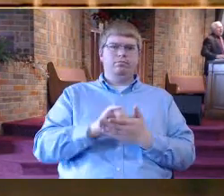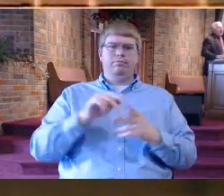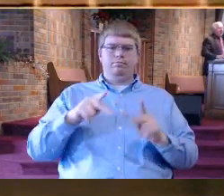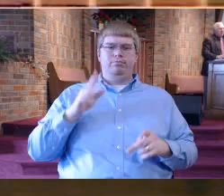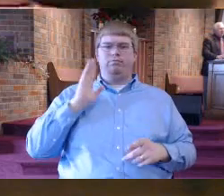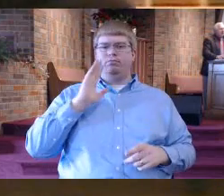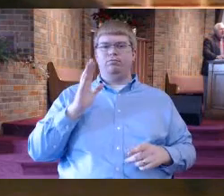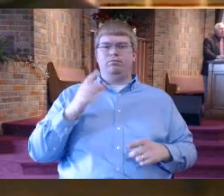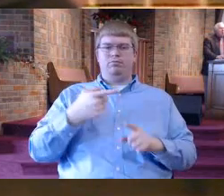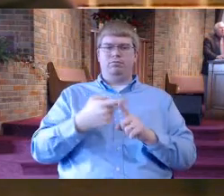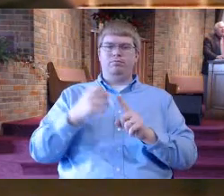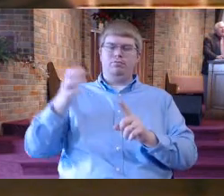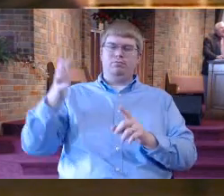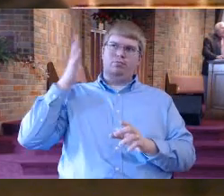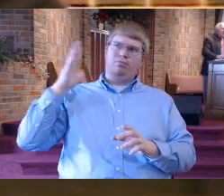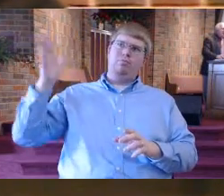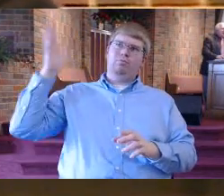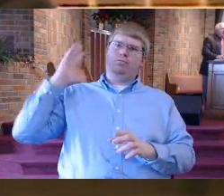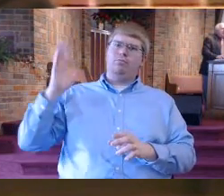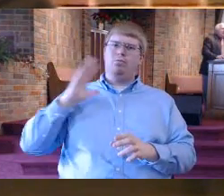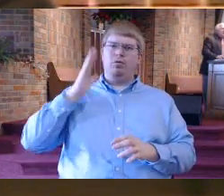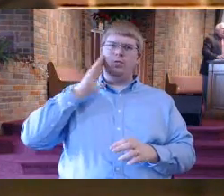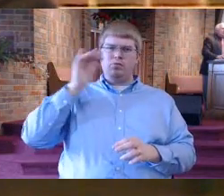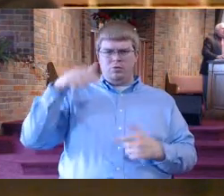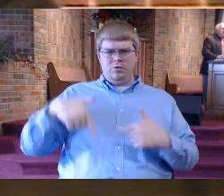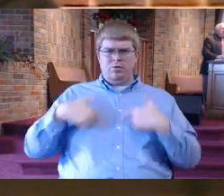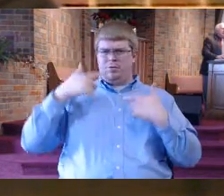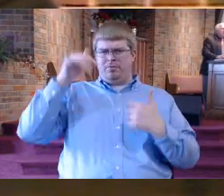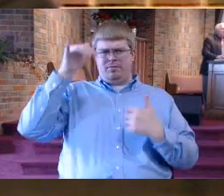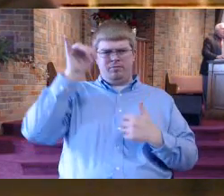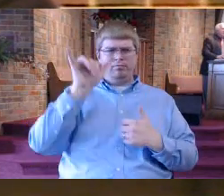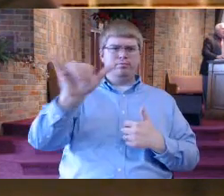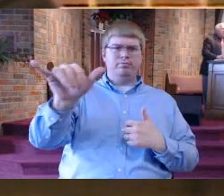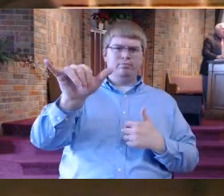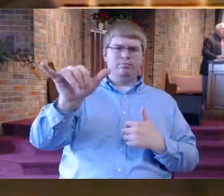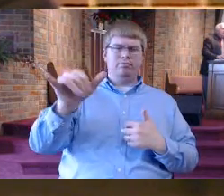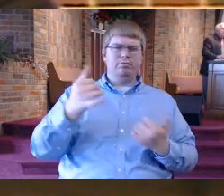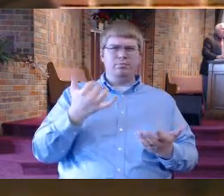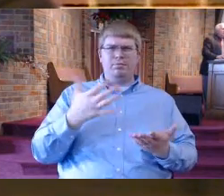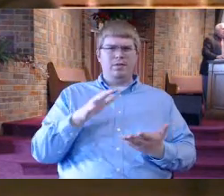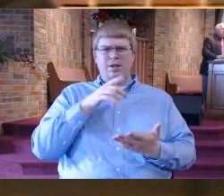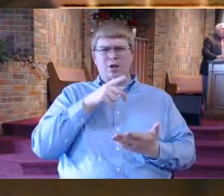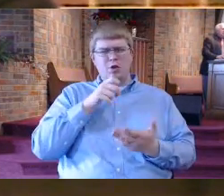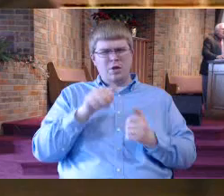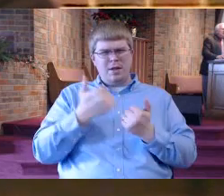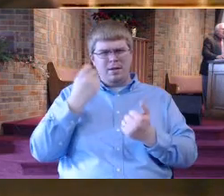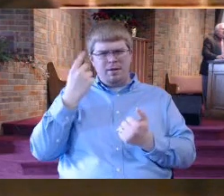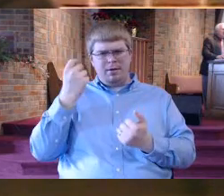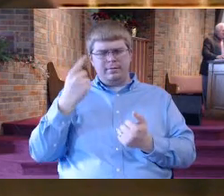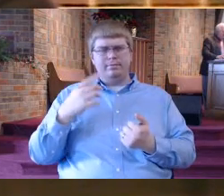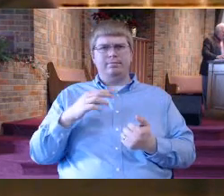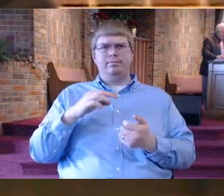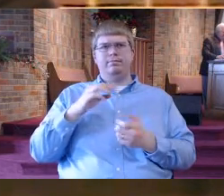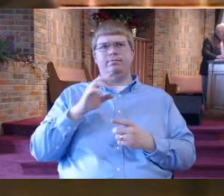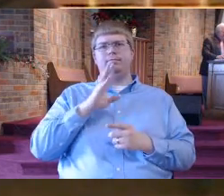all times, and would be forever. And he was speaking of Jesus.